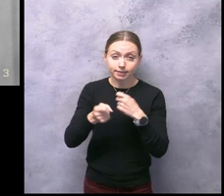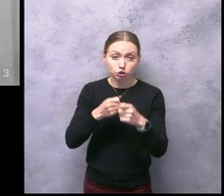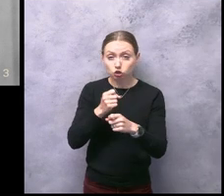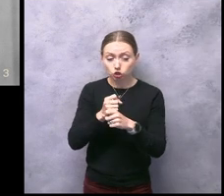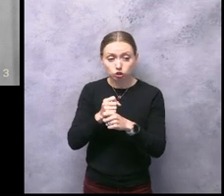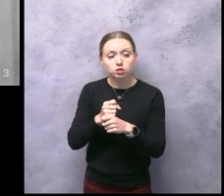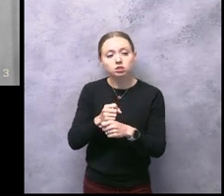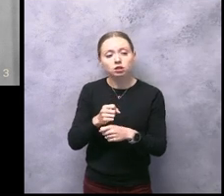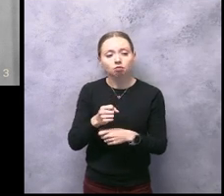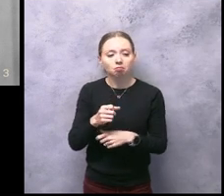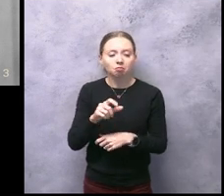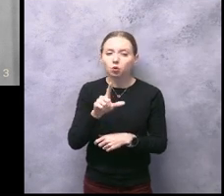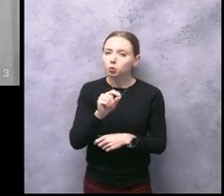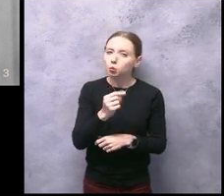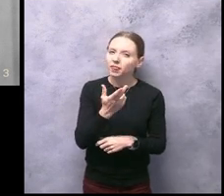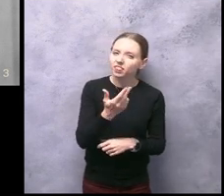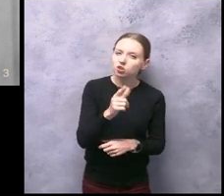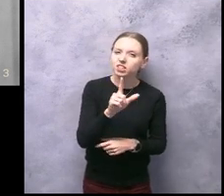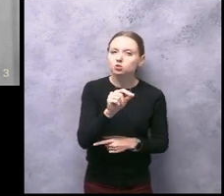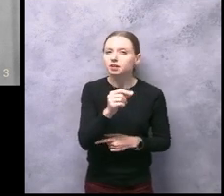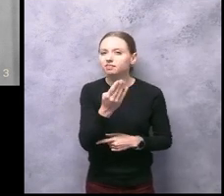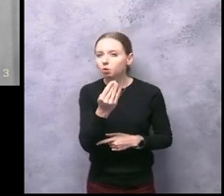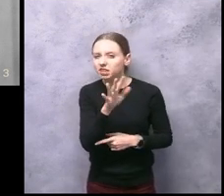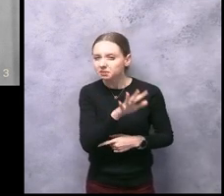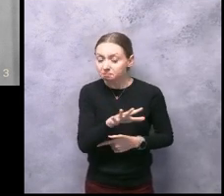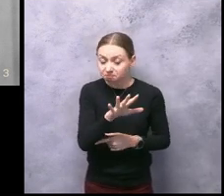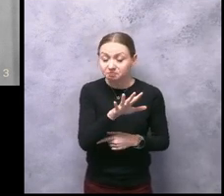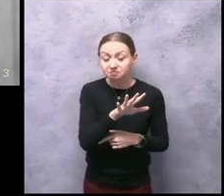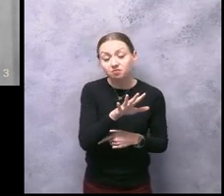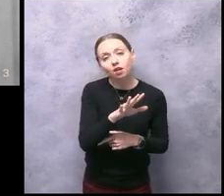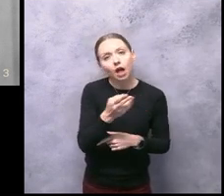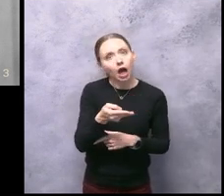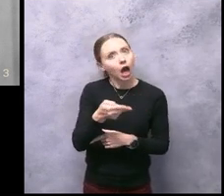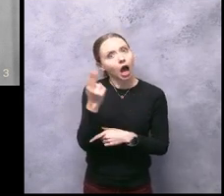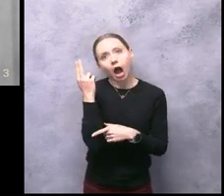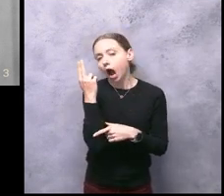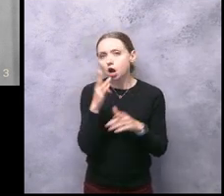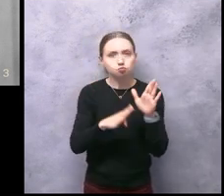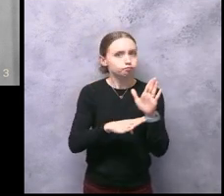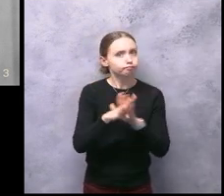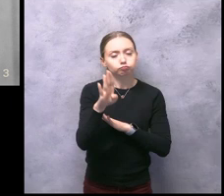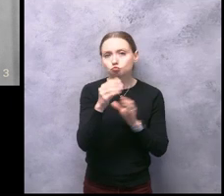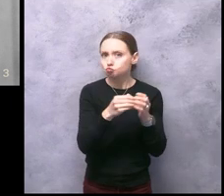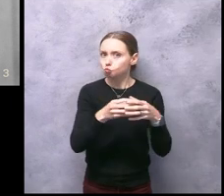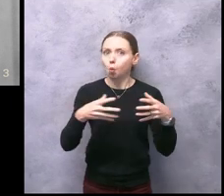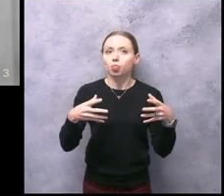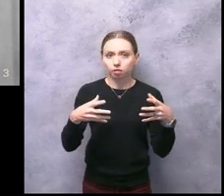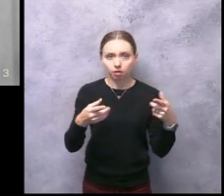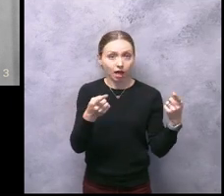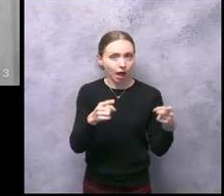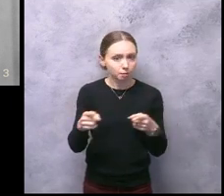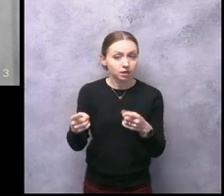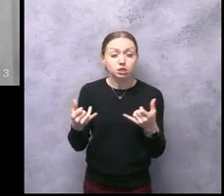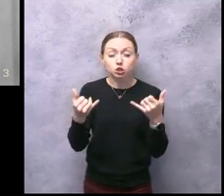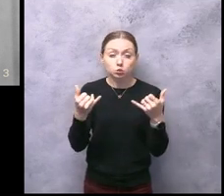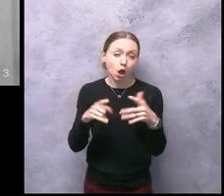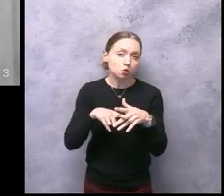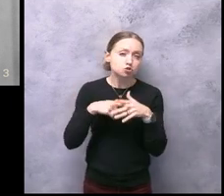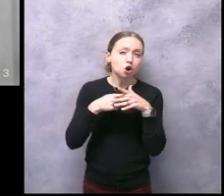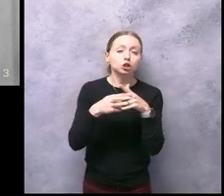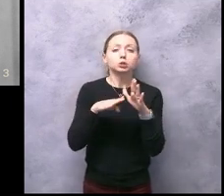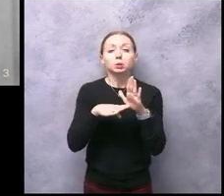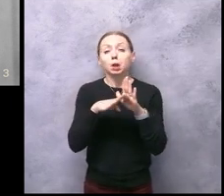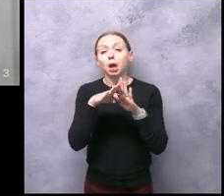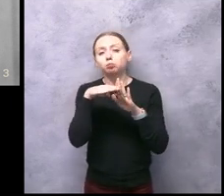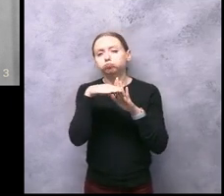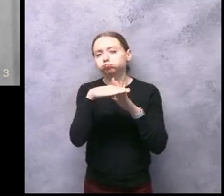decade, 13, 14, et cetera, there was high growth that was happening that has now begun to level off in the